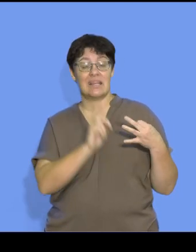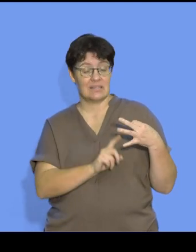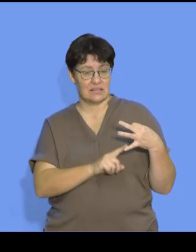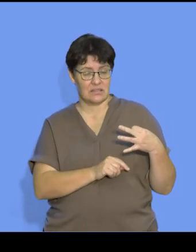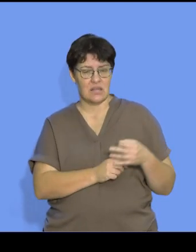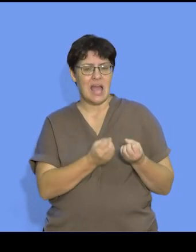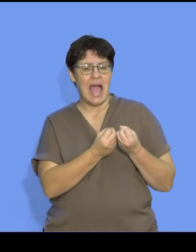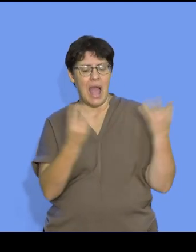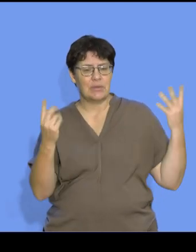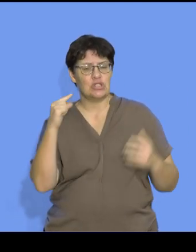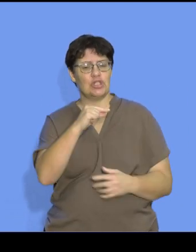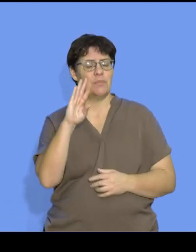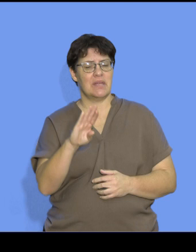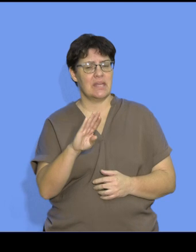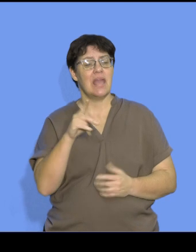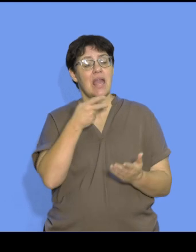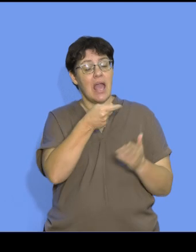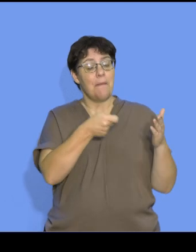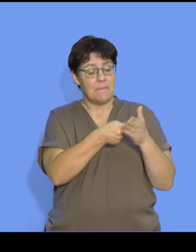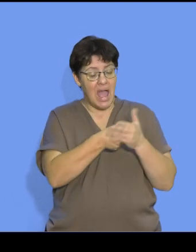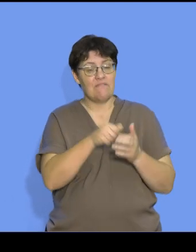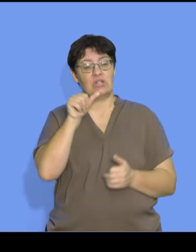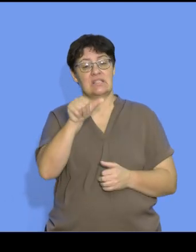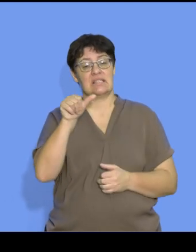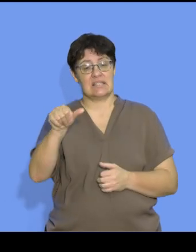how many gigabytes Sarah can buy for